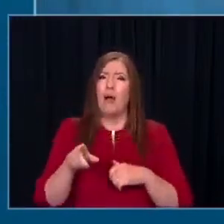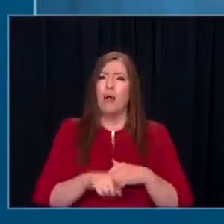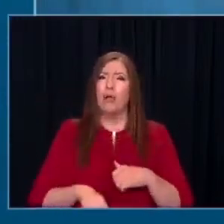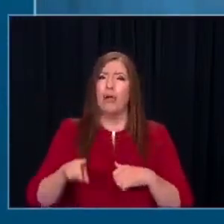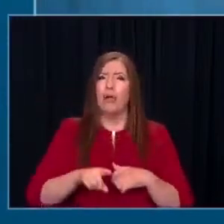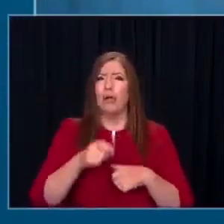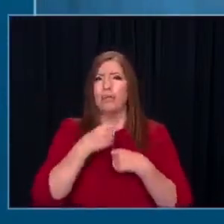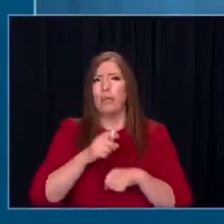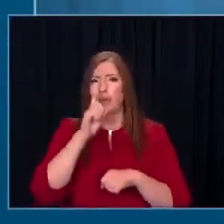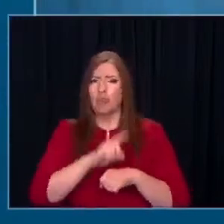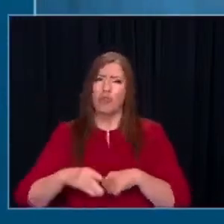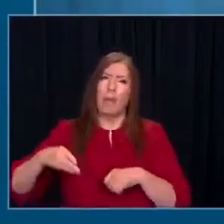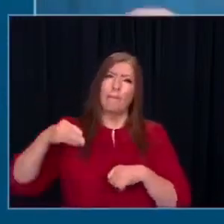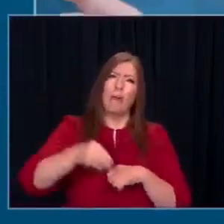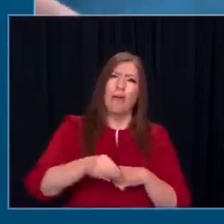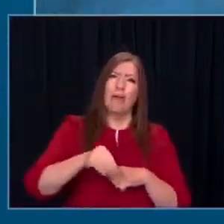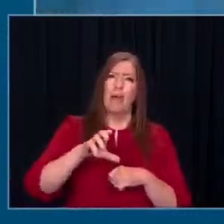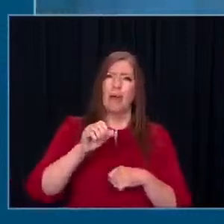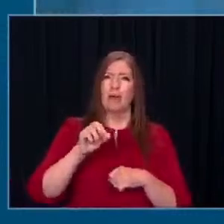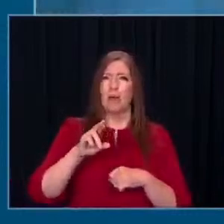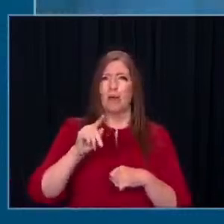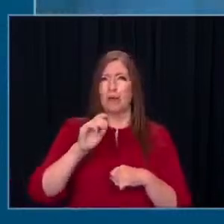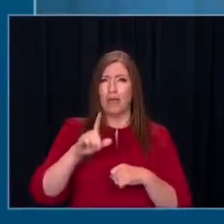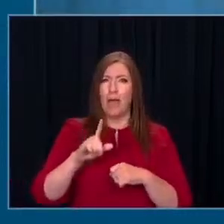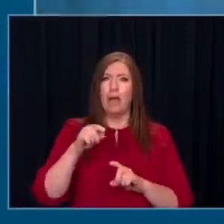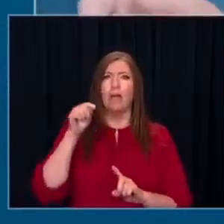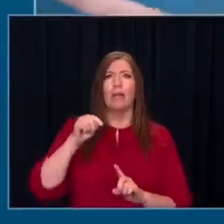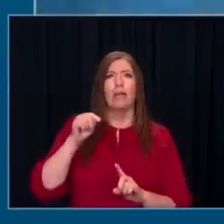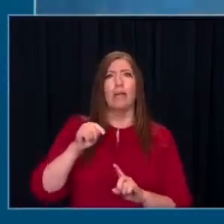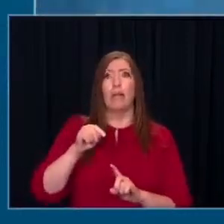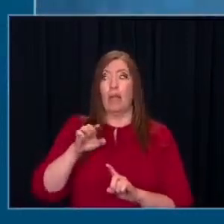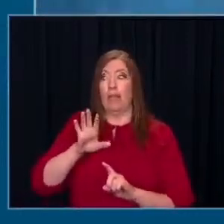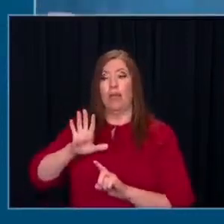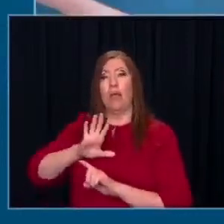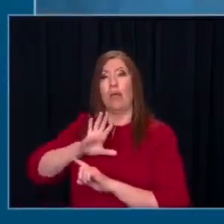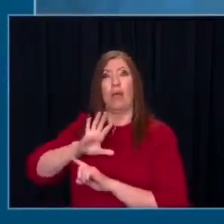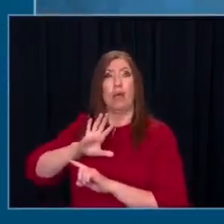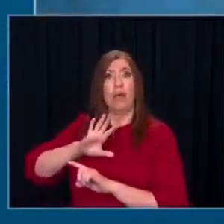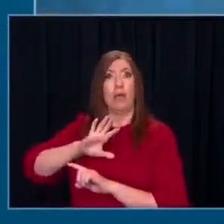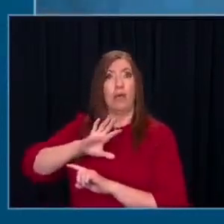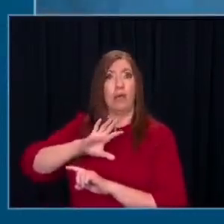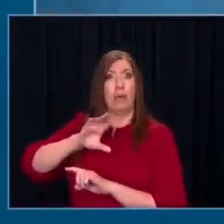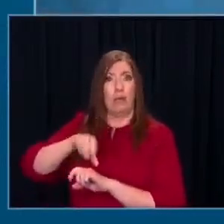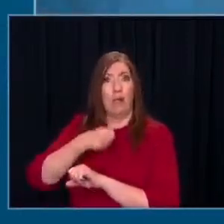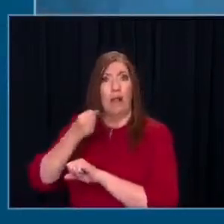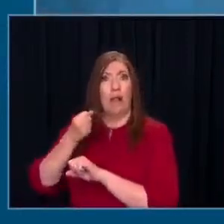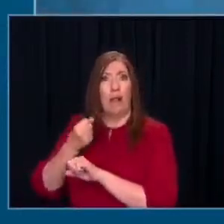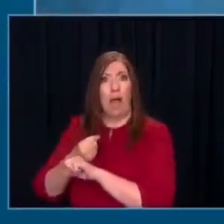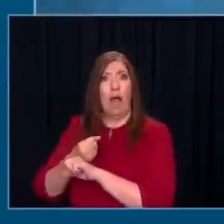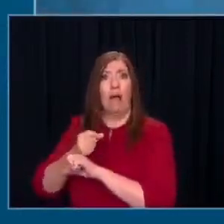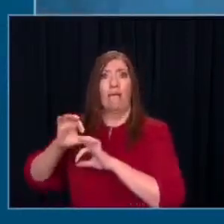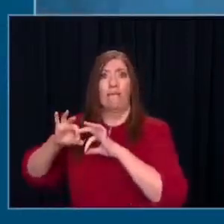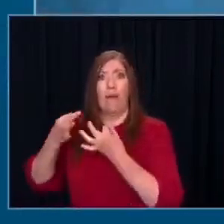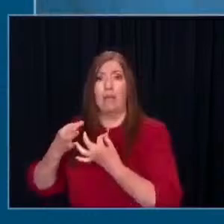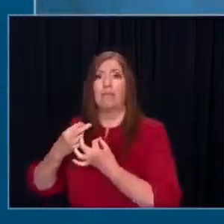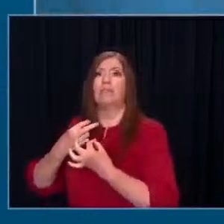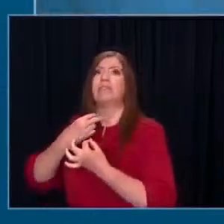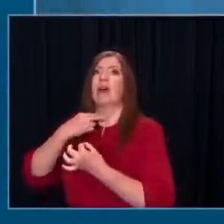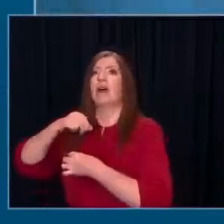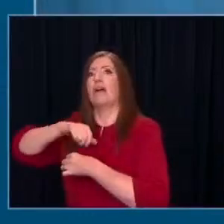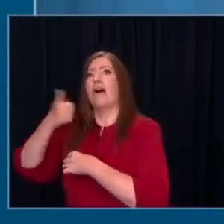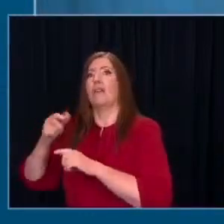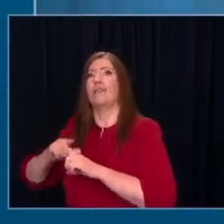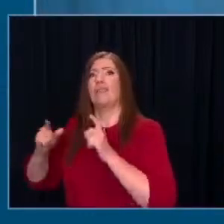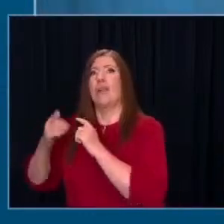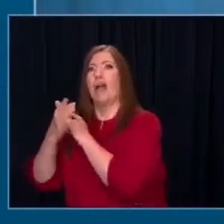sure that they pay the cartel is that they keep their families locked in their other country. And that's one of the